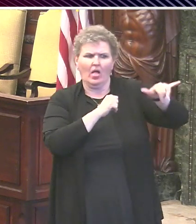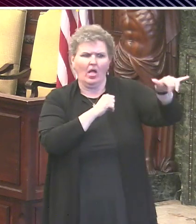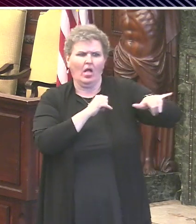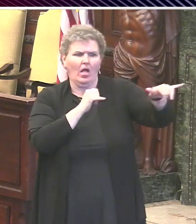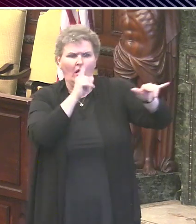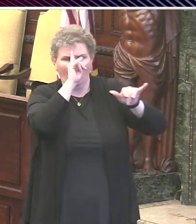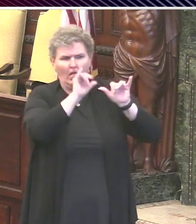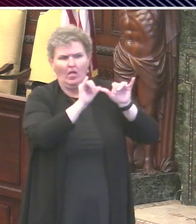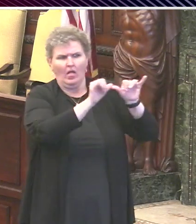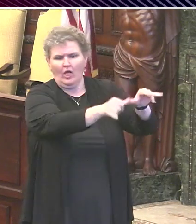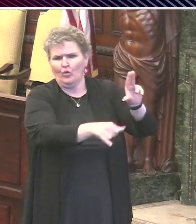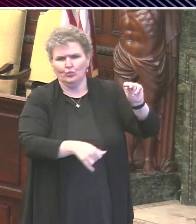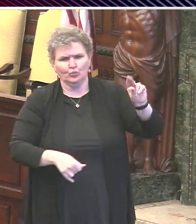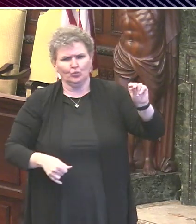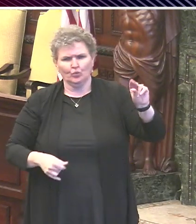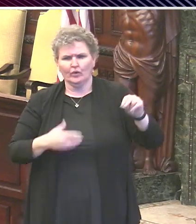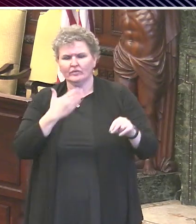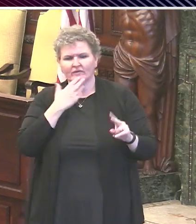Okay. Thank you very much.